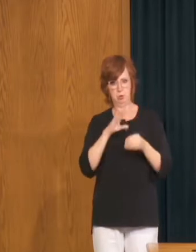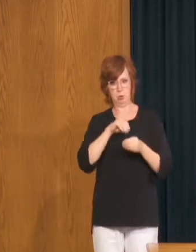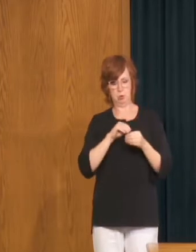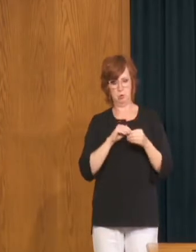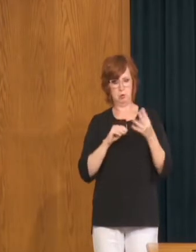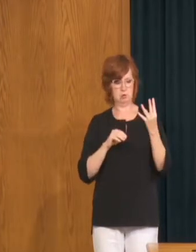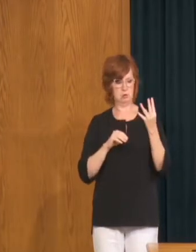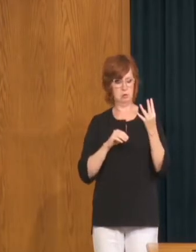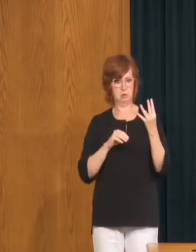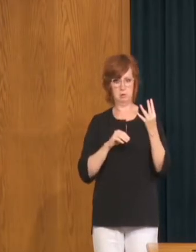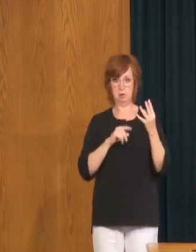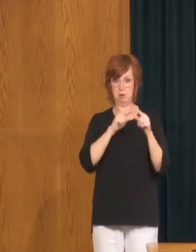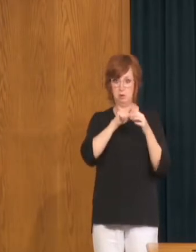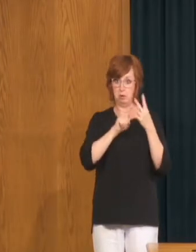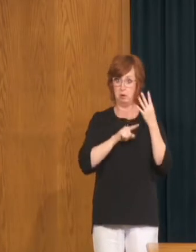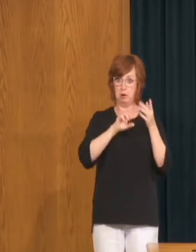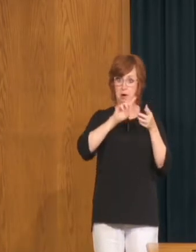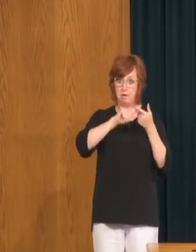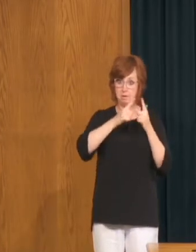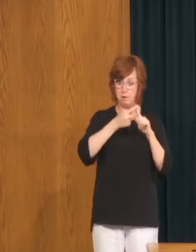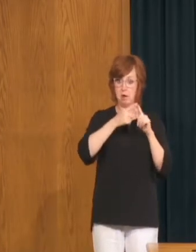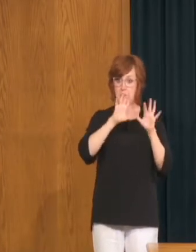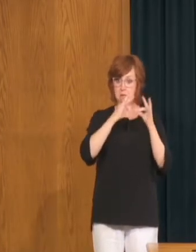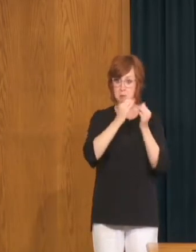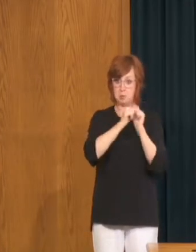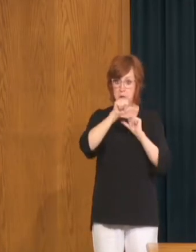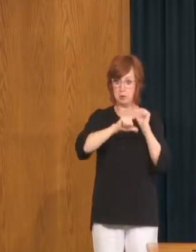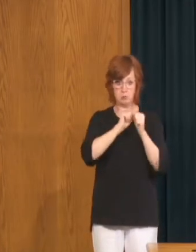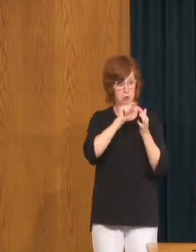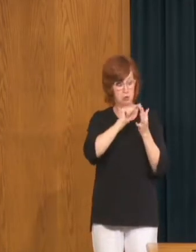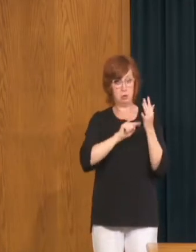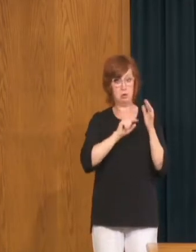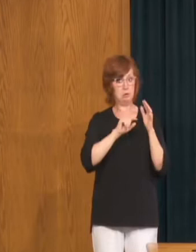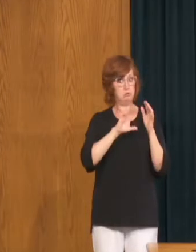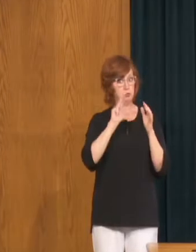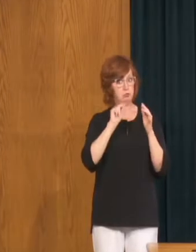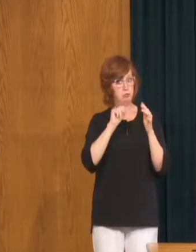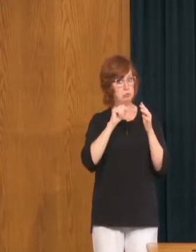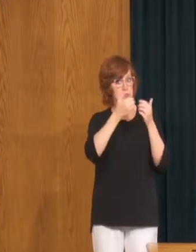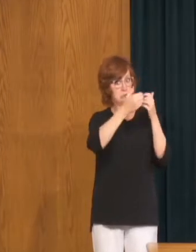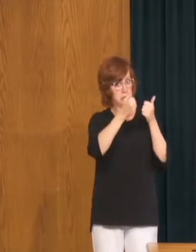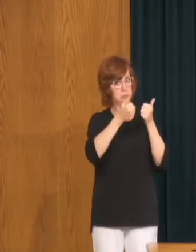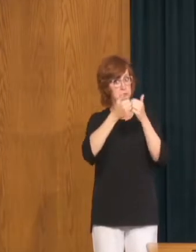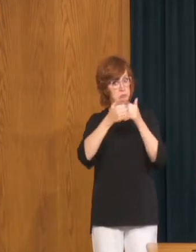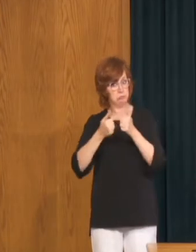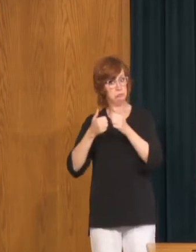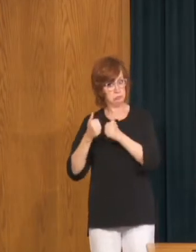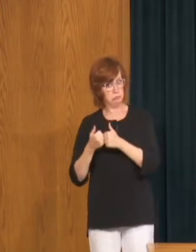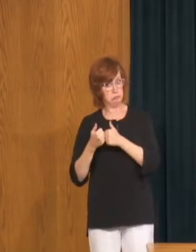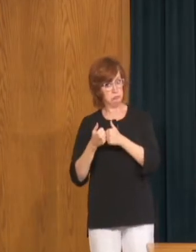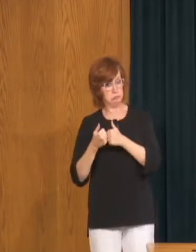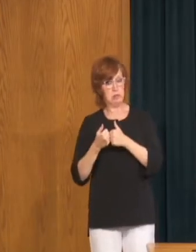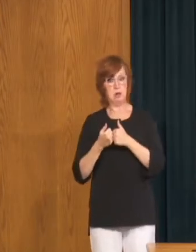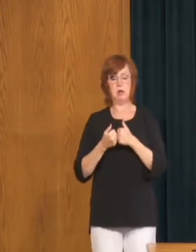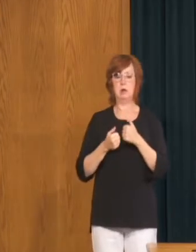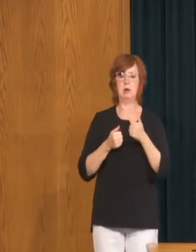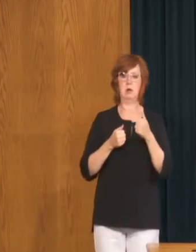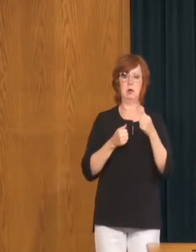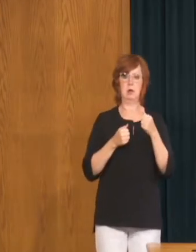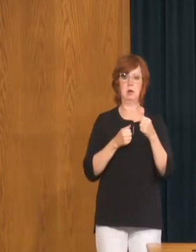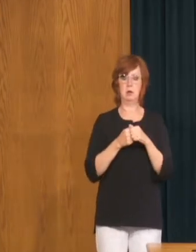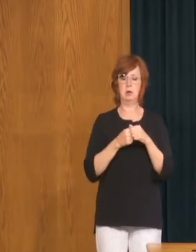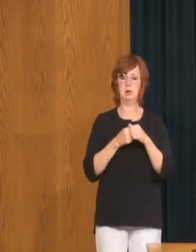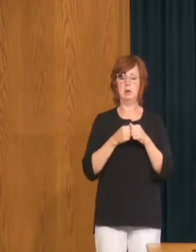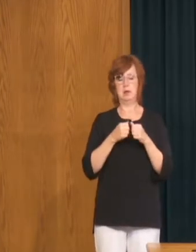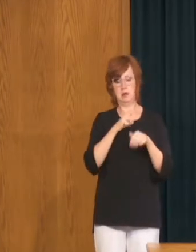the cases are not linked to one another. So when you have a case in a household member and 3 additional cases in close contacts, we